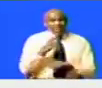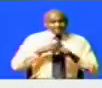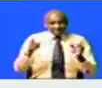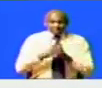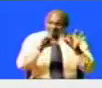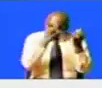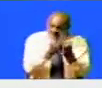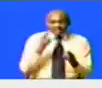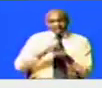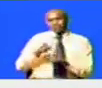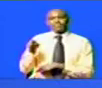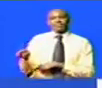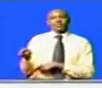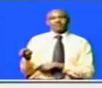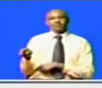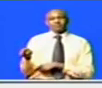my family.